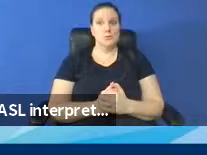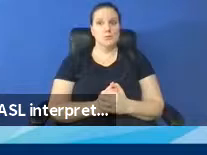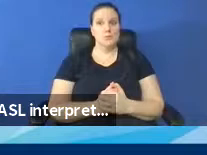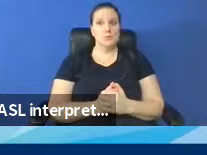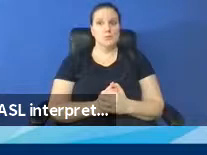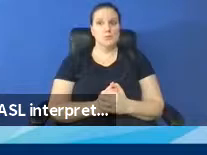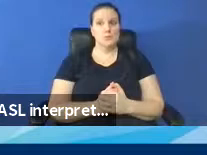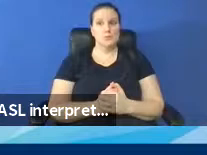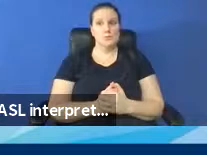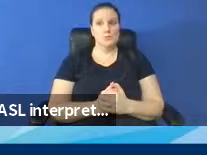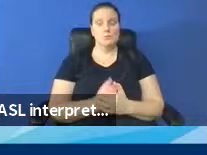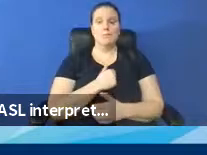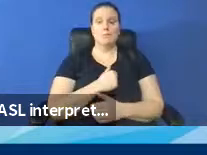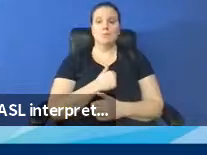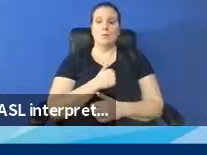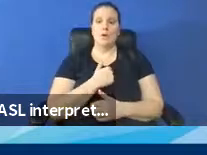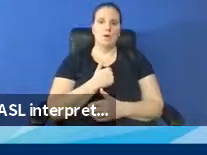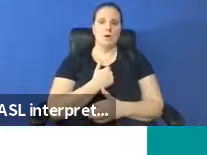Sorry, I'm just trying to,